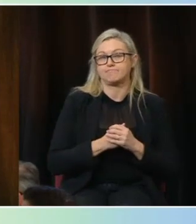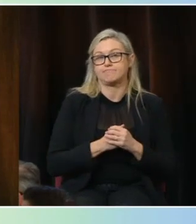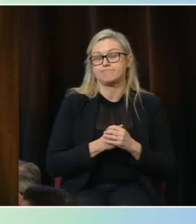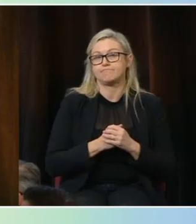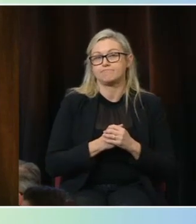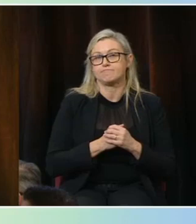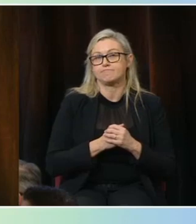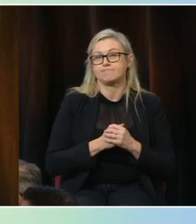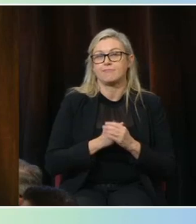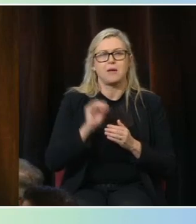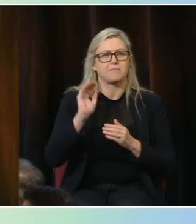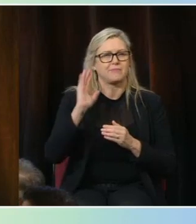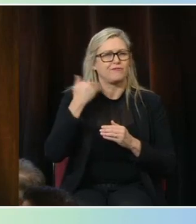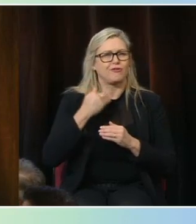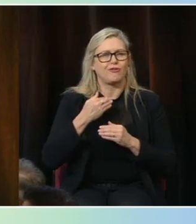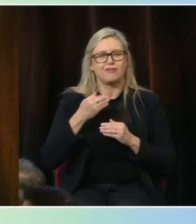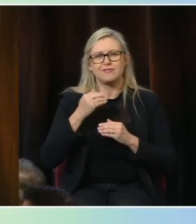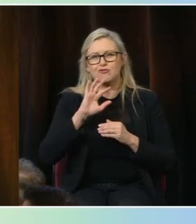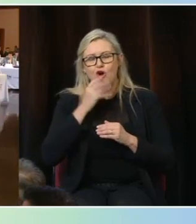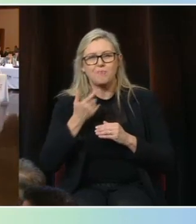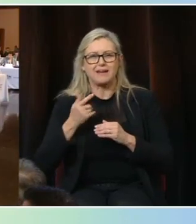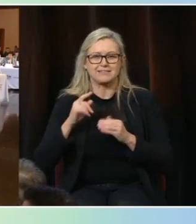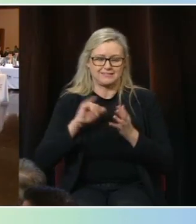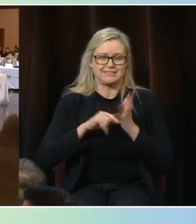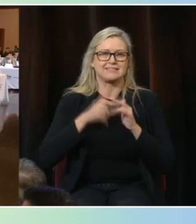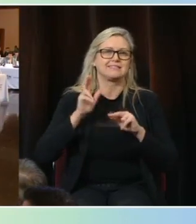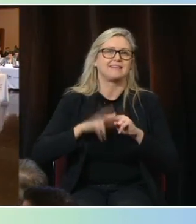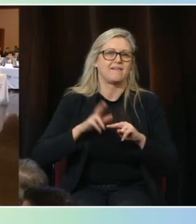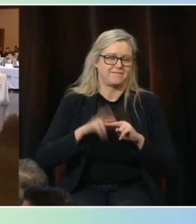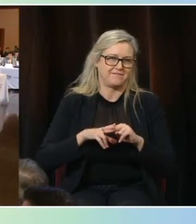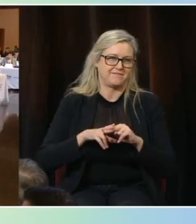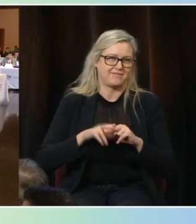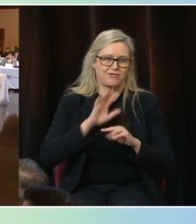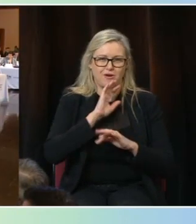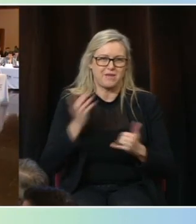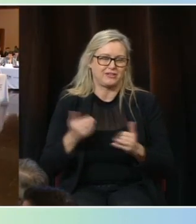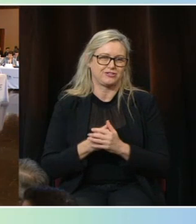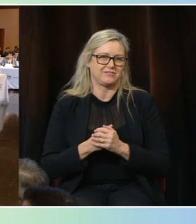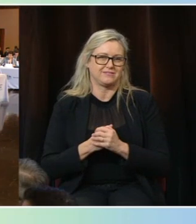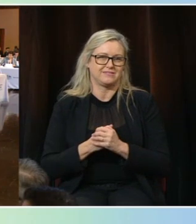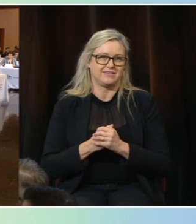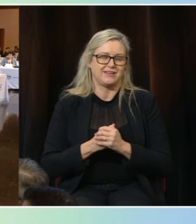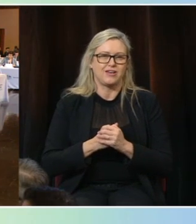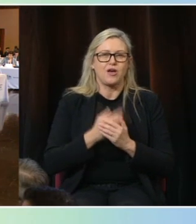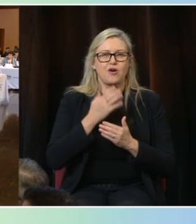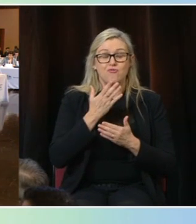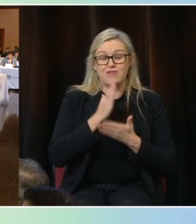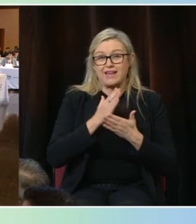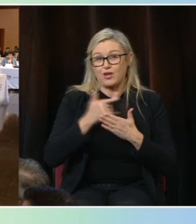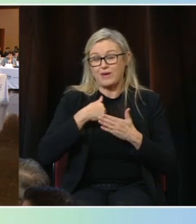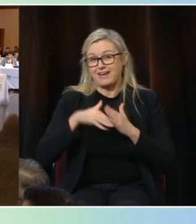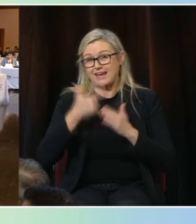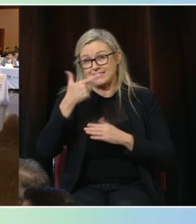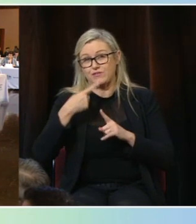obviously we had less stuff with output of goods and services per person at Federation less than one-seventh of what it is today